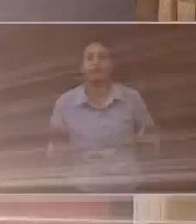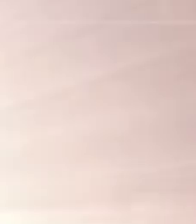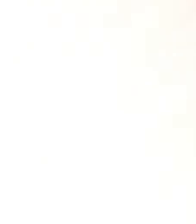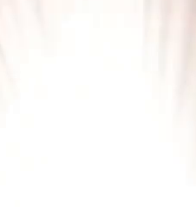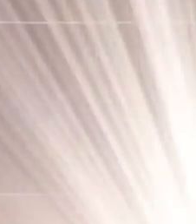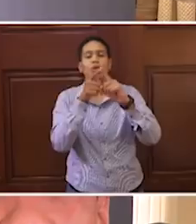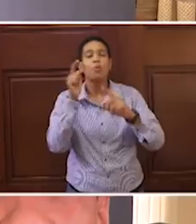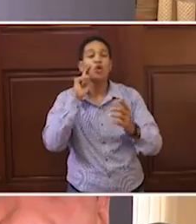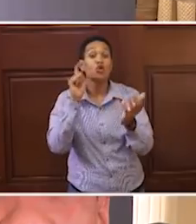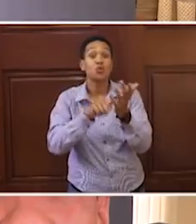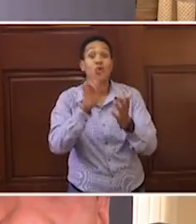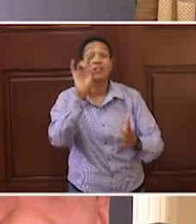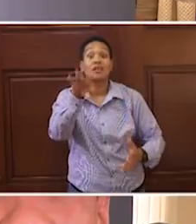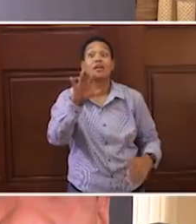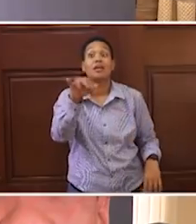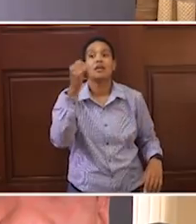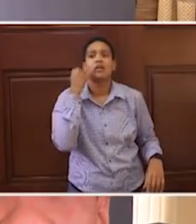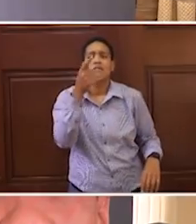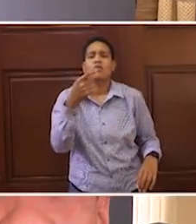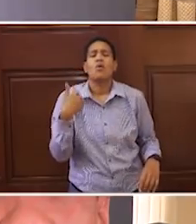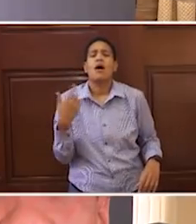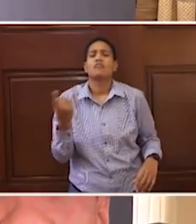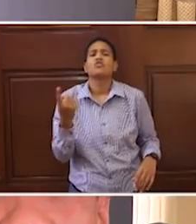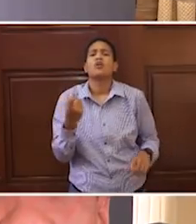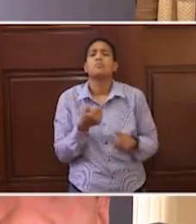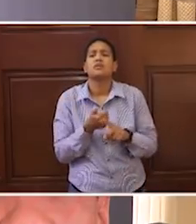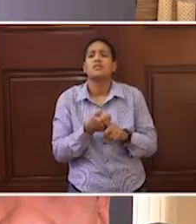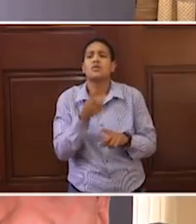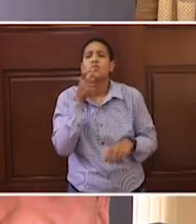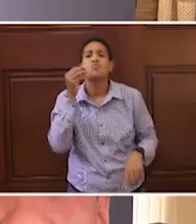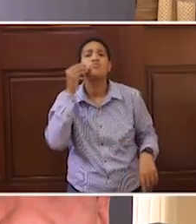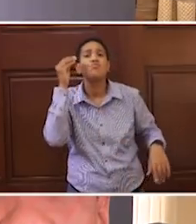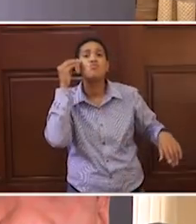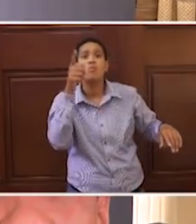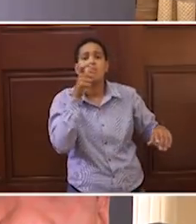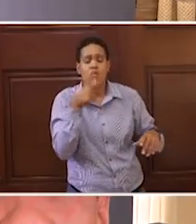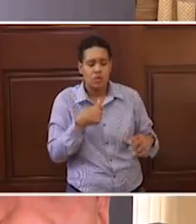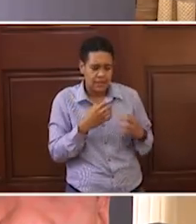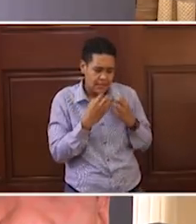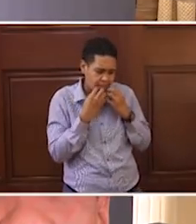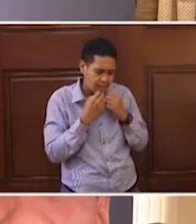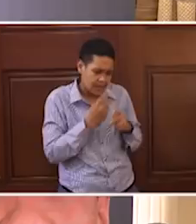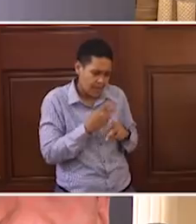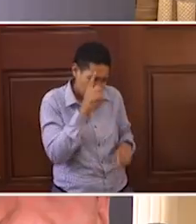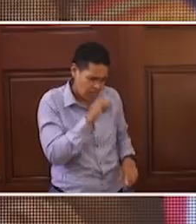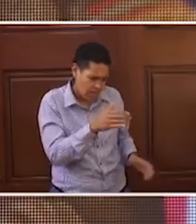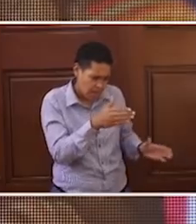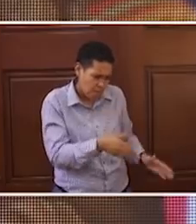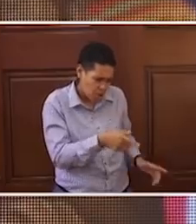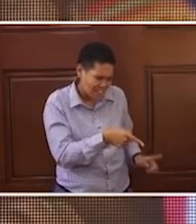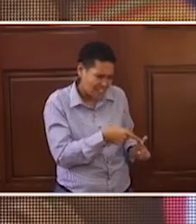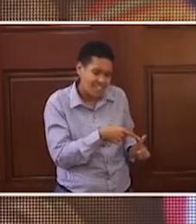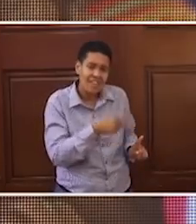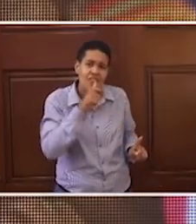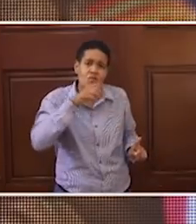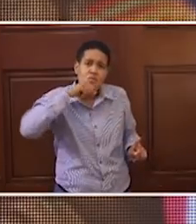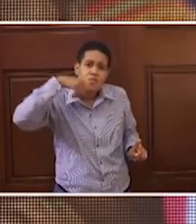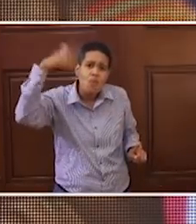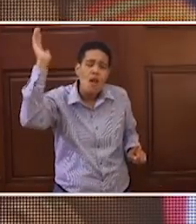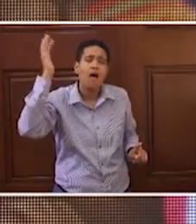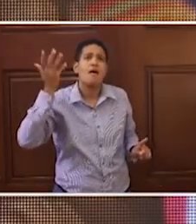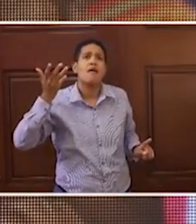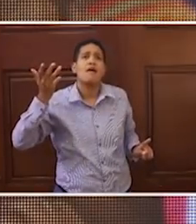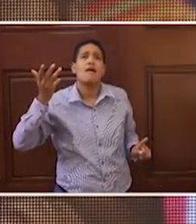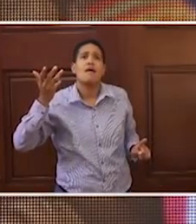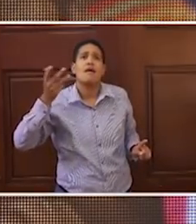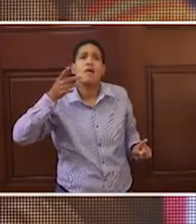now. If you have someone who is at home or under your care that is an elderly person